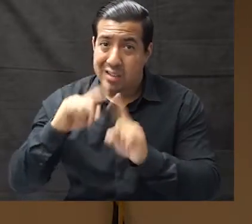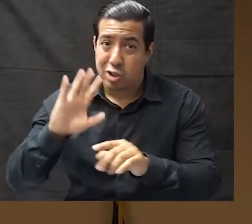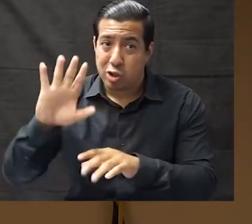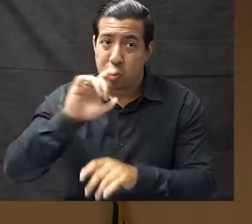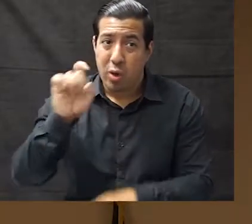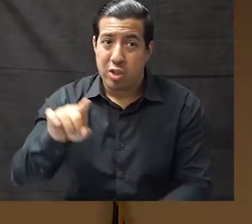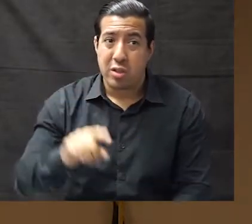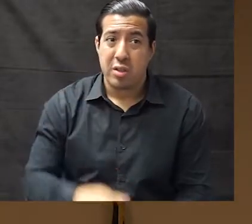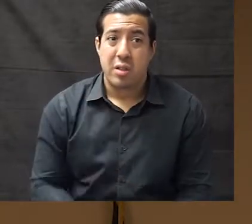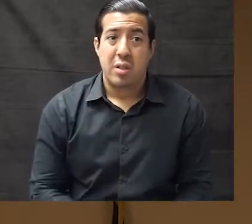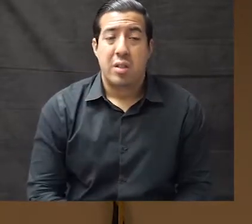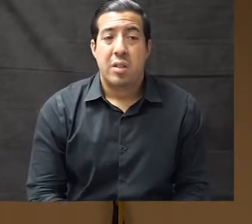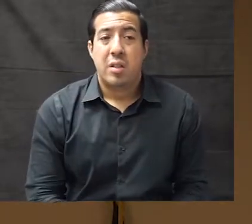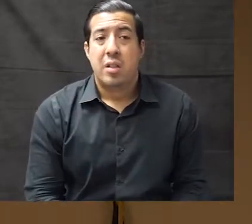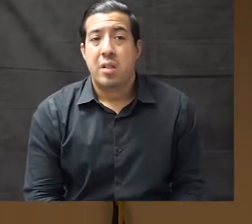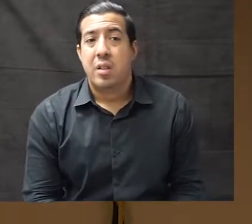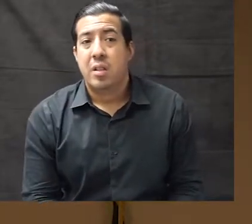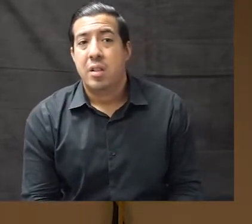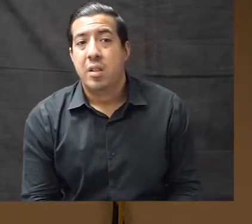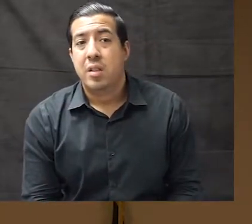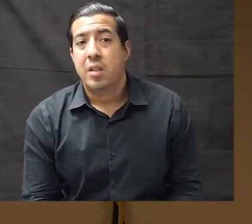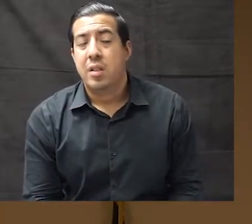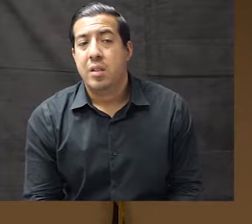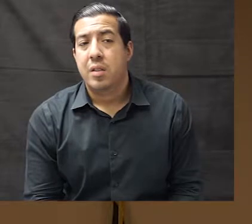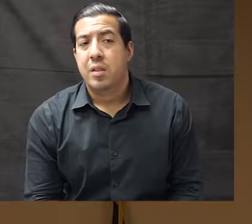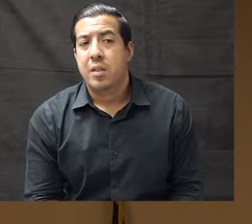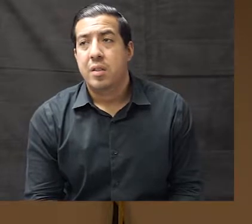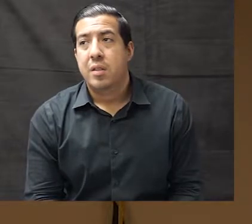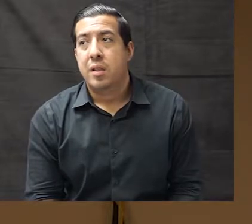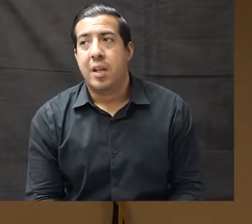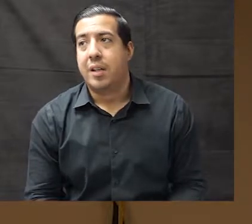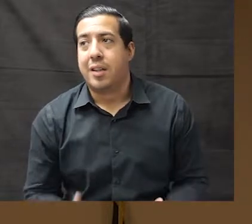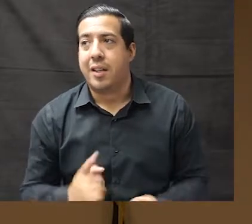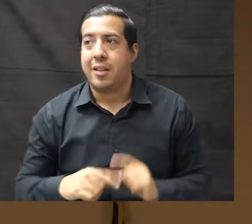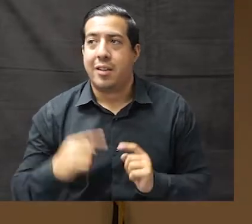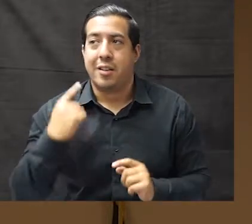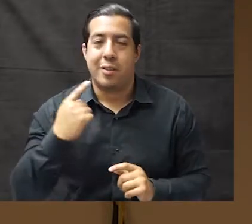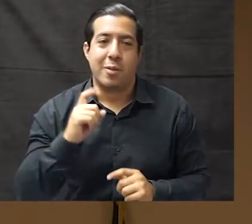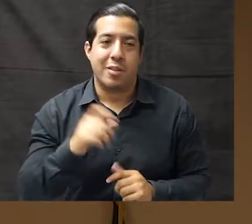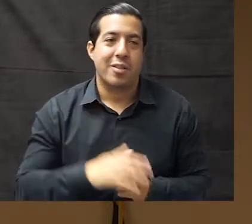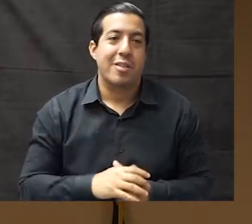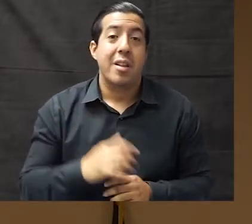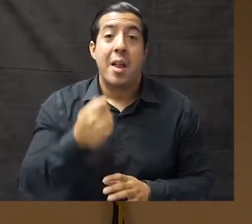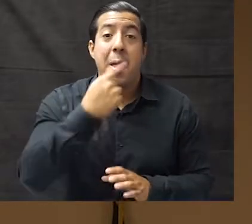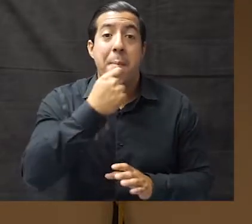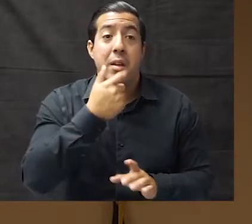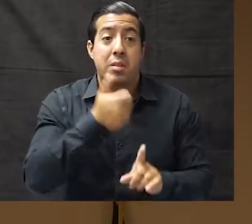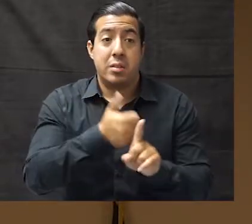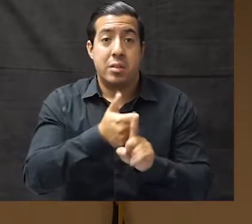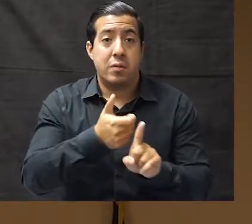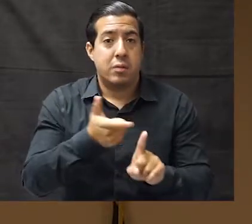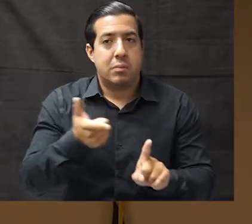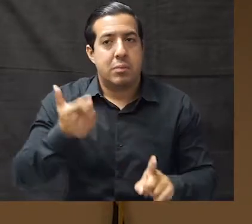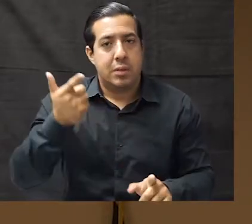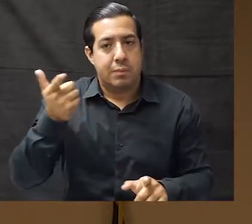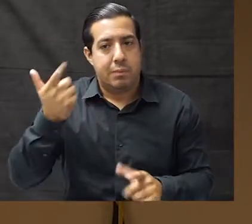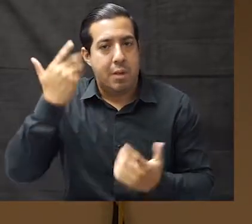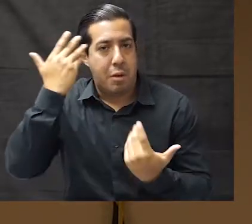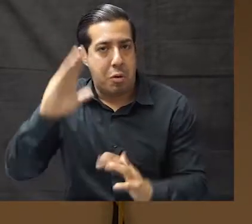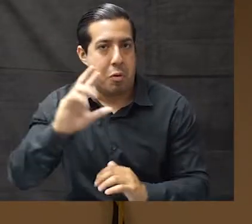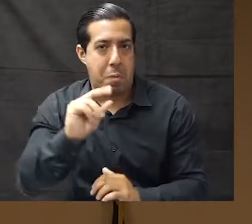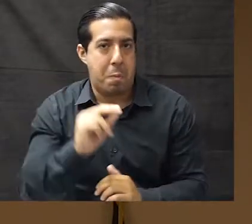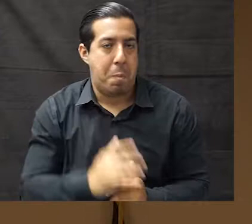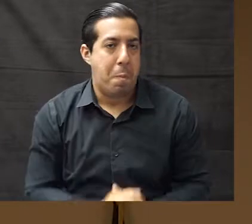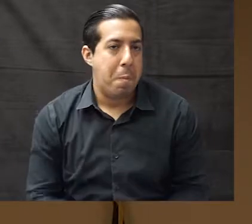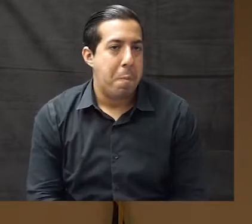All right, so what are the things that you can do? And certainly gearing towards the officers, one of the things we talk with the officers about is if you've got something that you suspect to be a